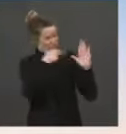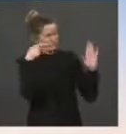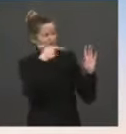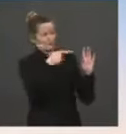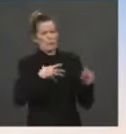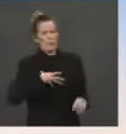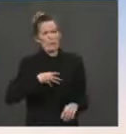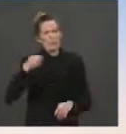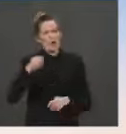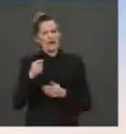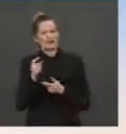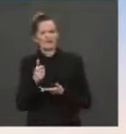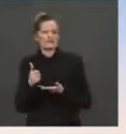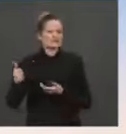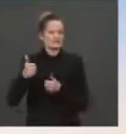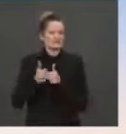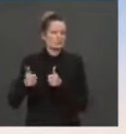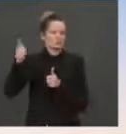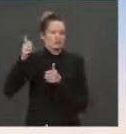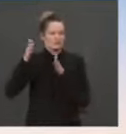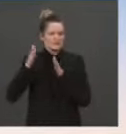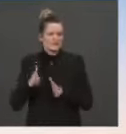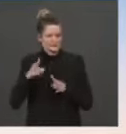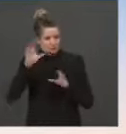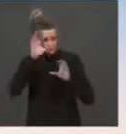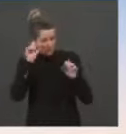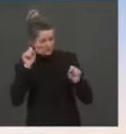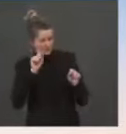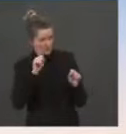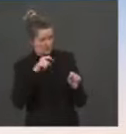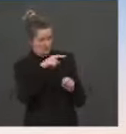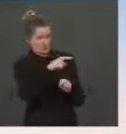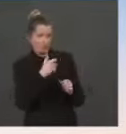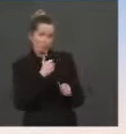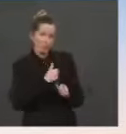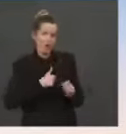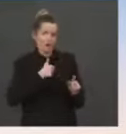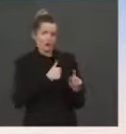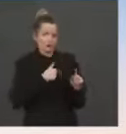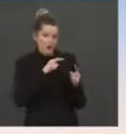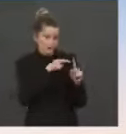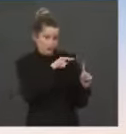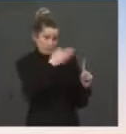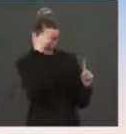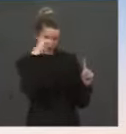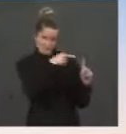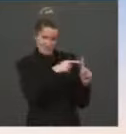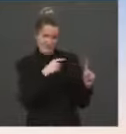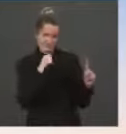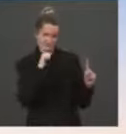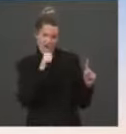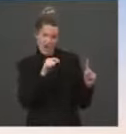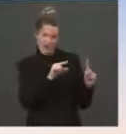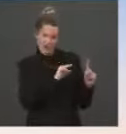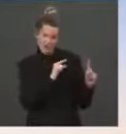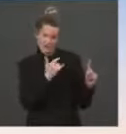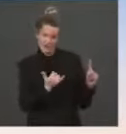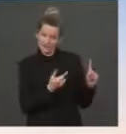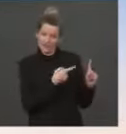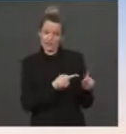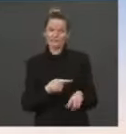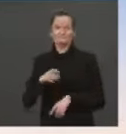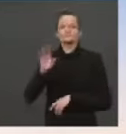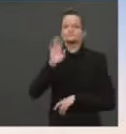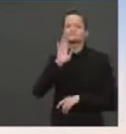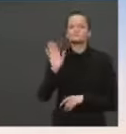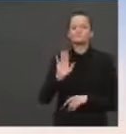year that used President Trump's own words during a debate as he refused to condemn white supremacists and militia groups. And President